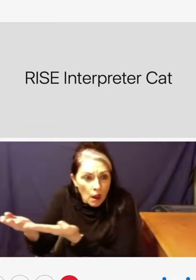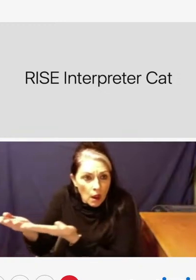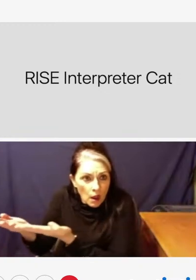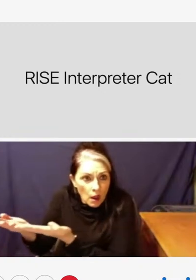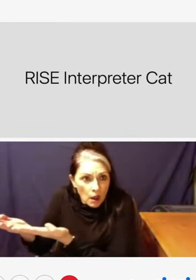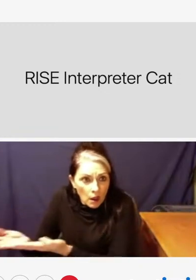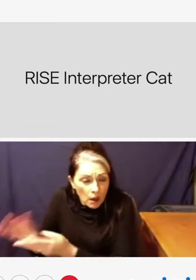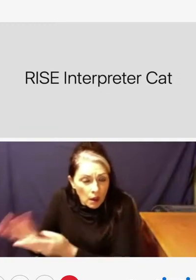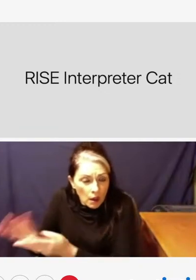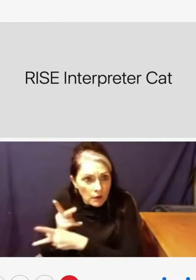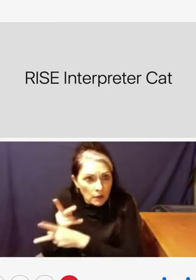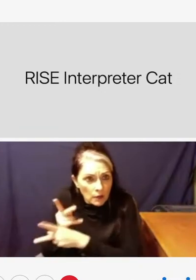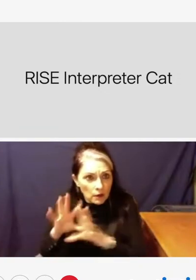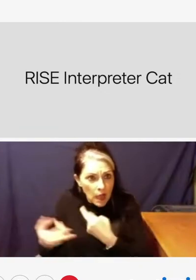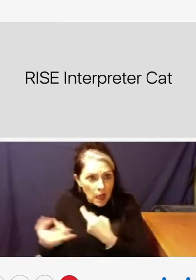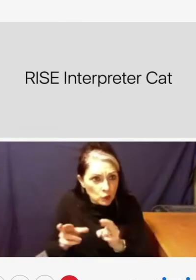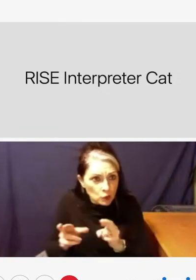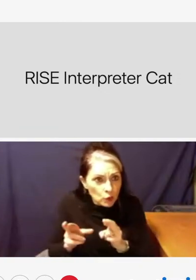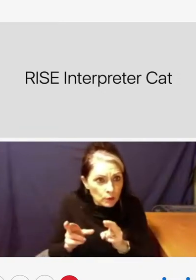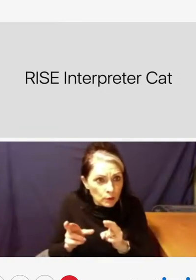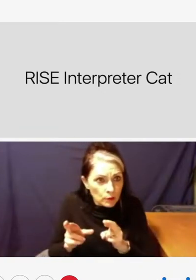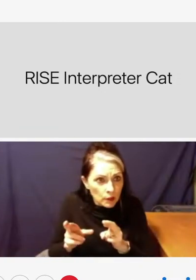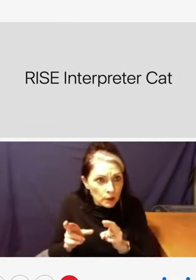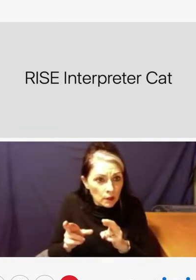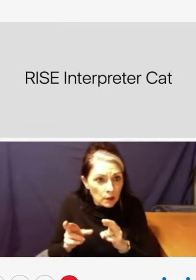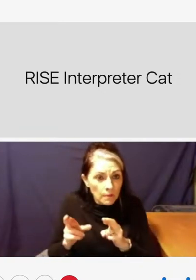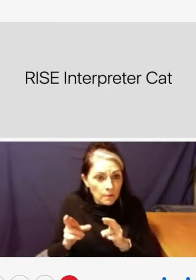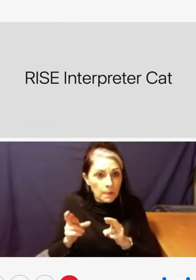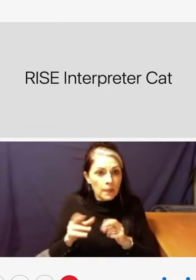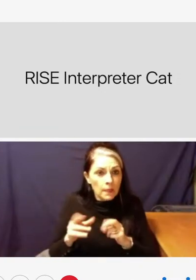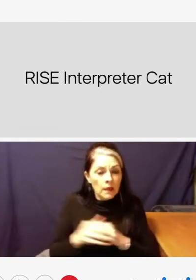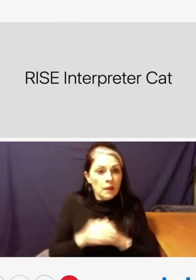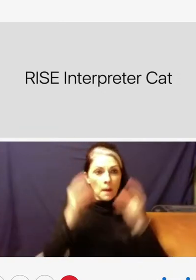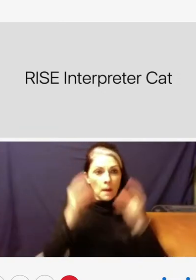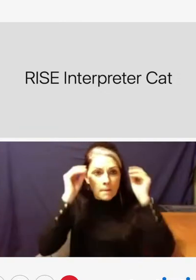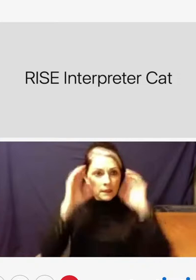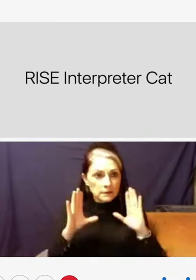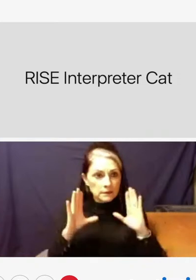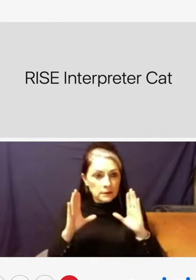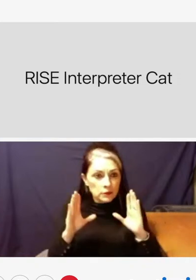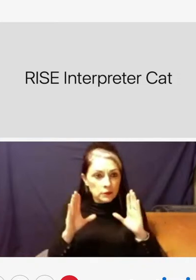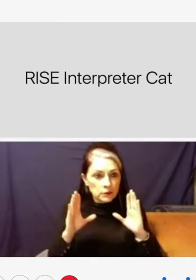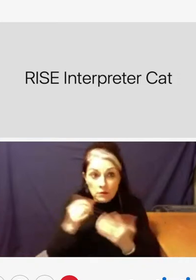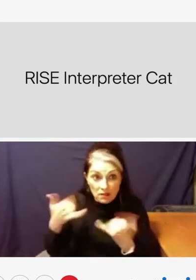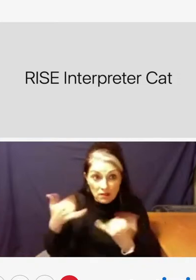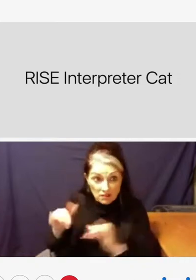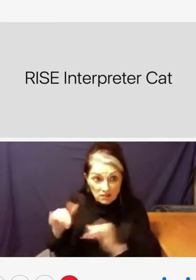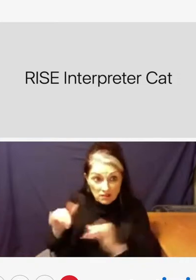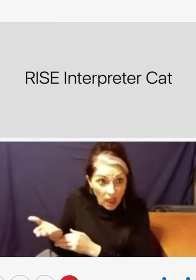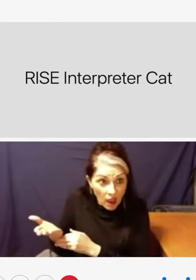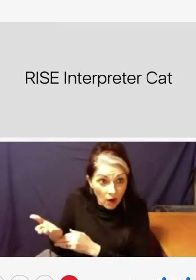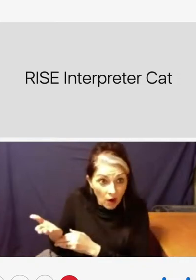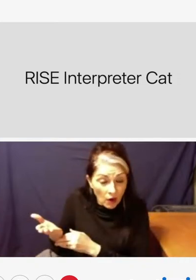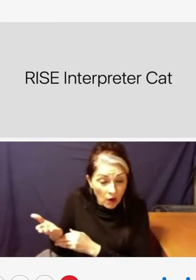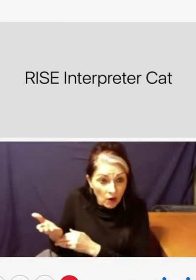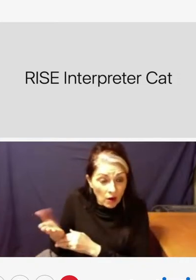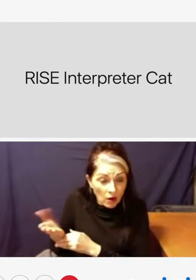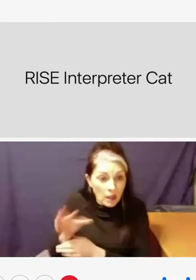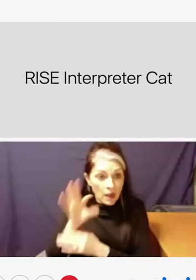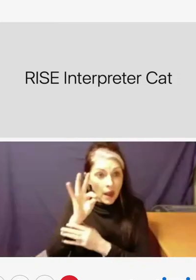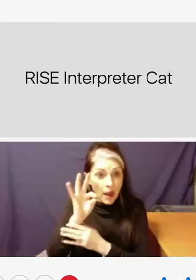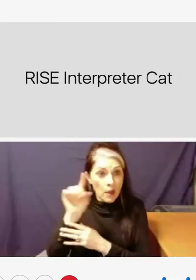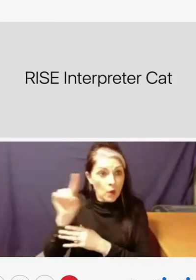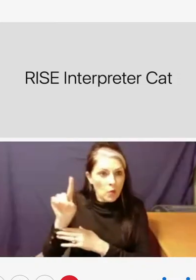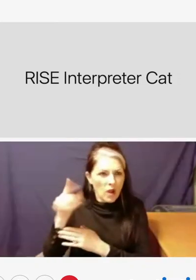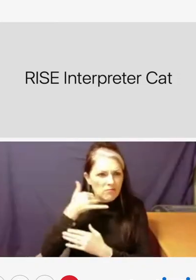classroom and uh to because their teacher was still there and and 911 was called and all of that